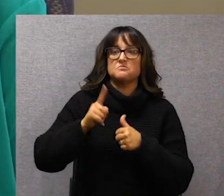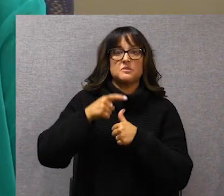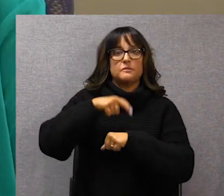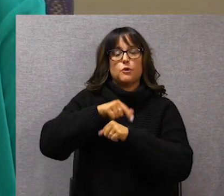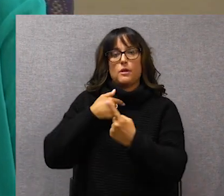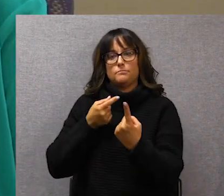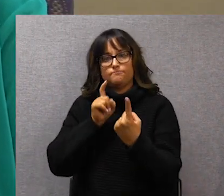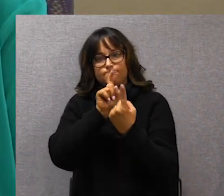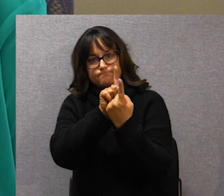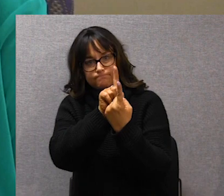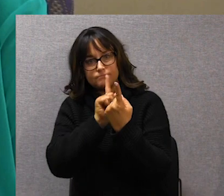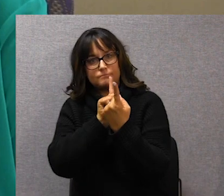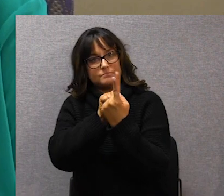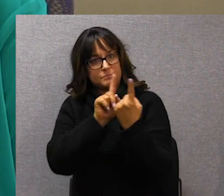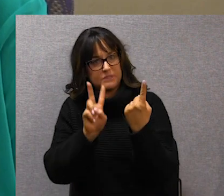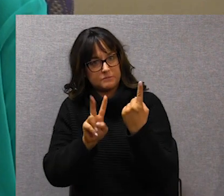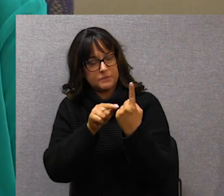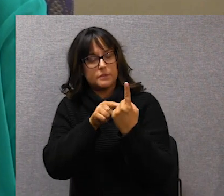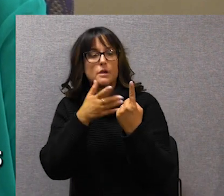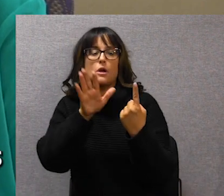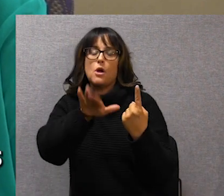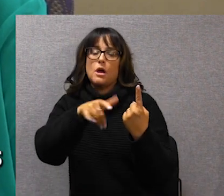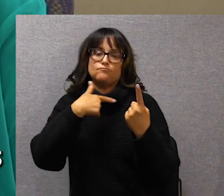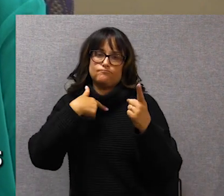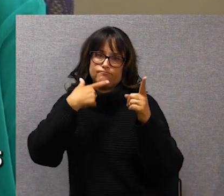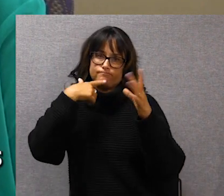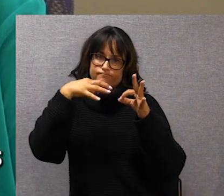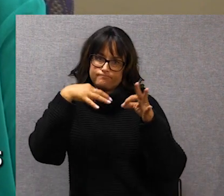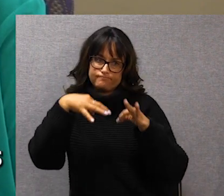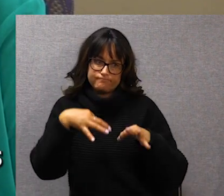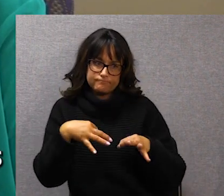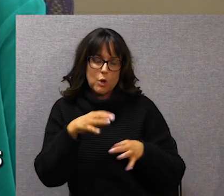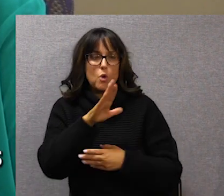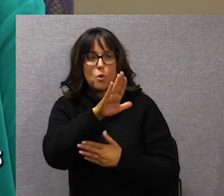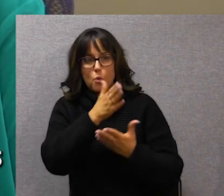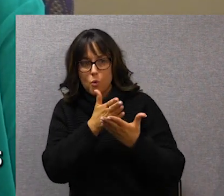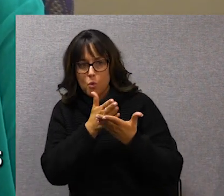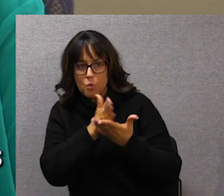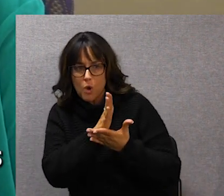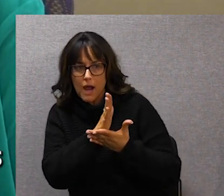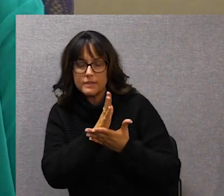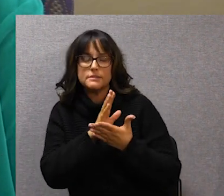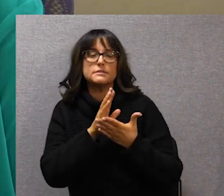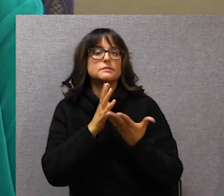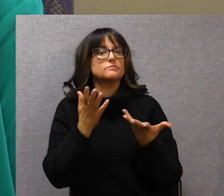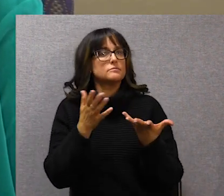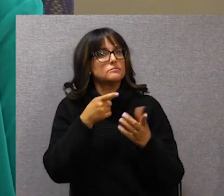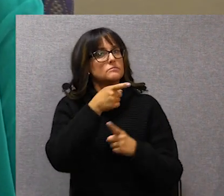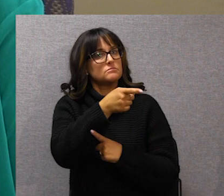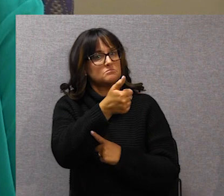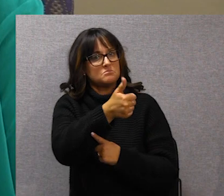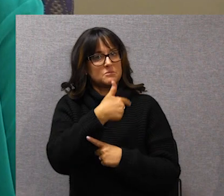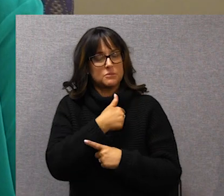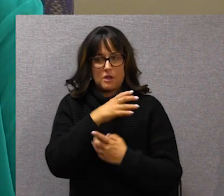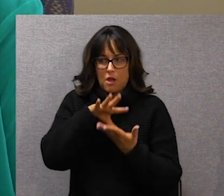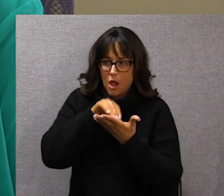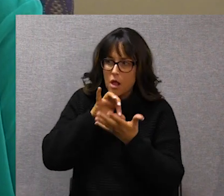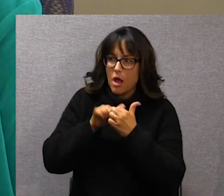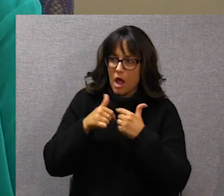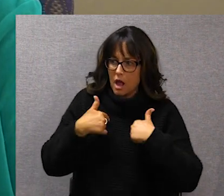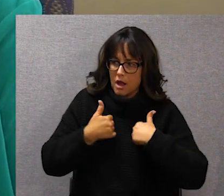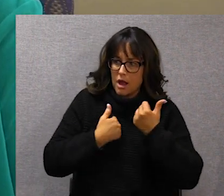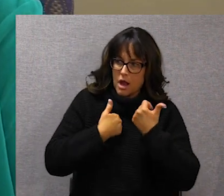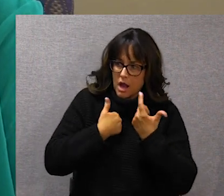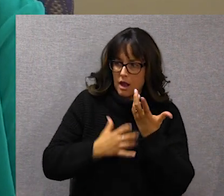victim, I will want them to know everything that they should know about their rights so that they can advocate